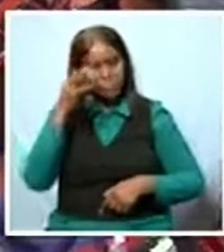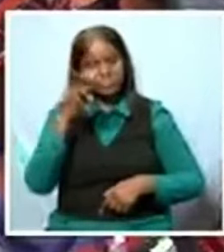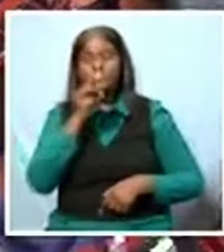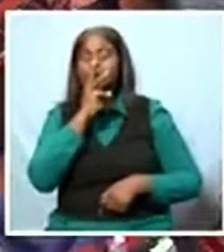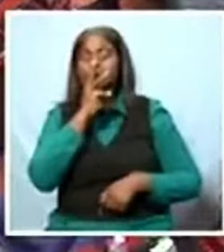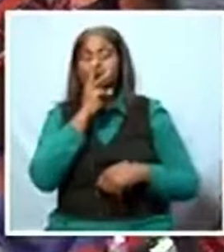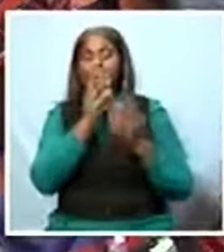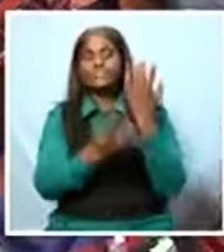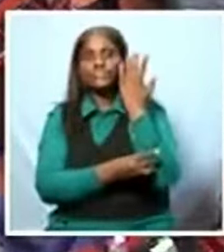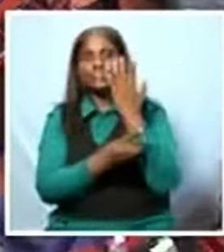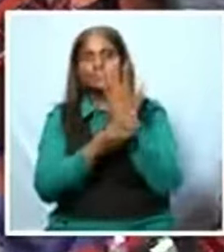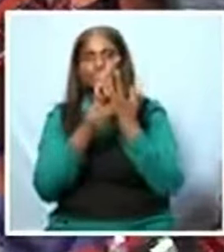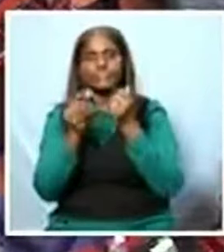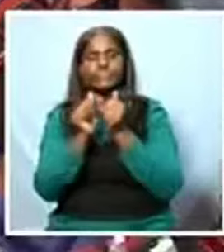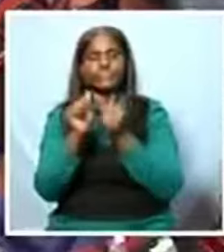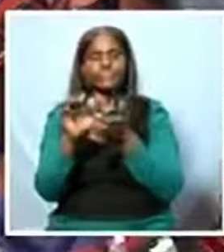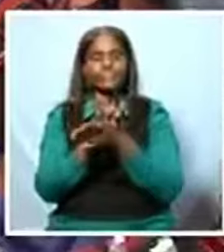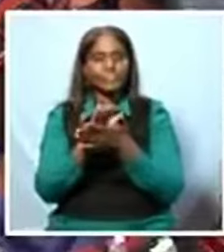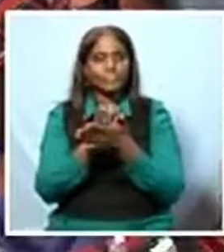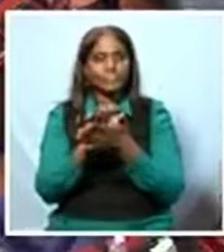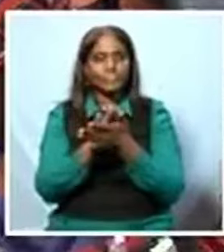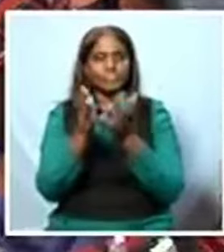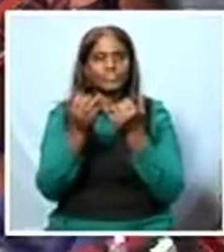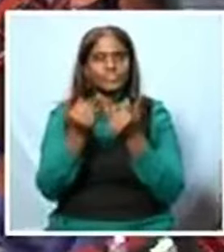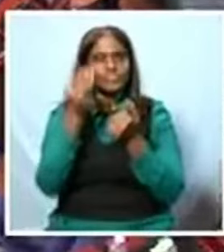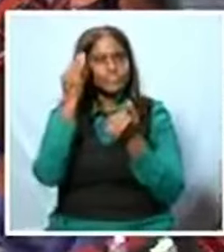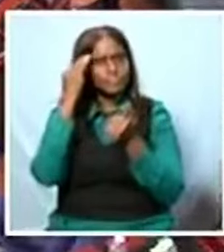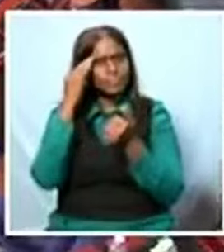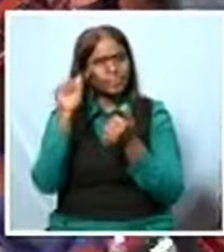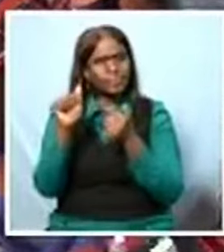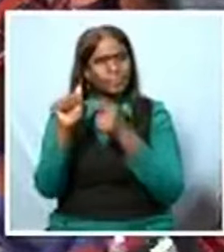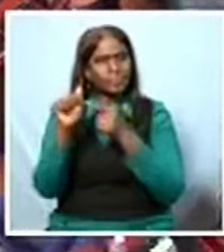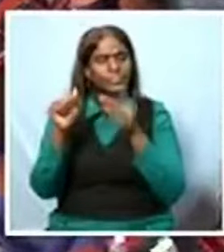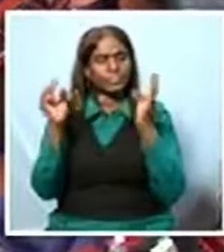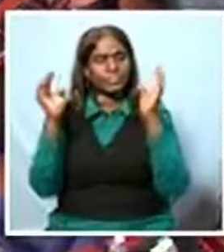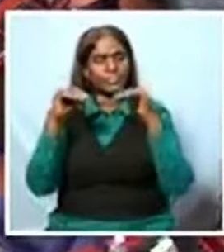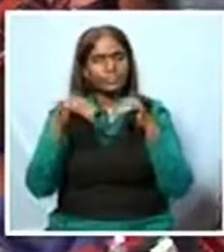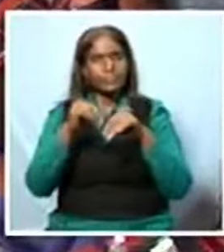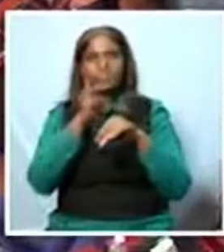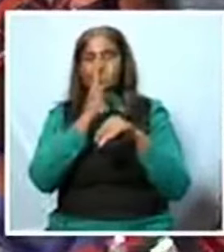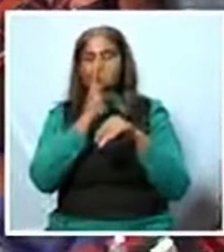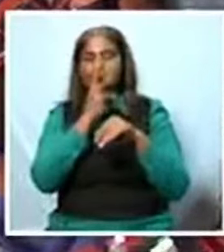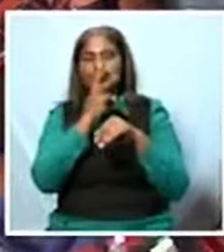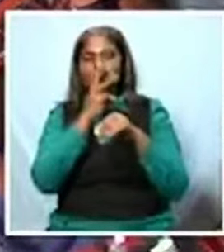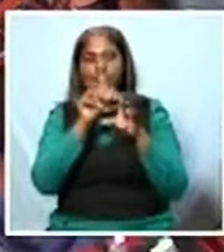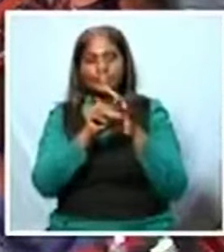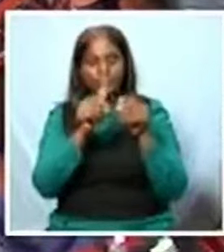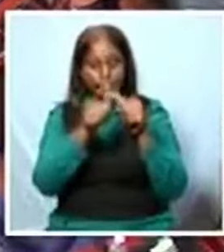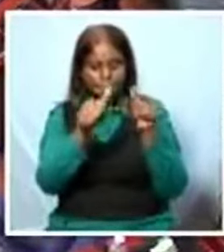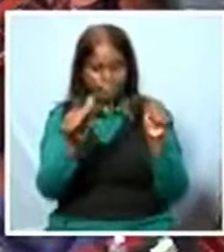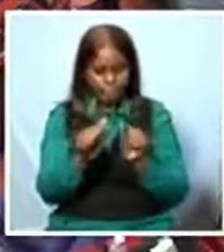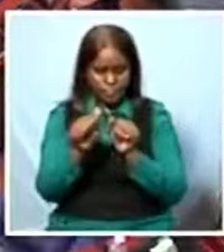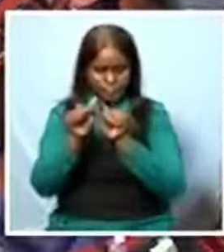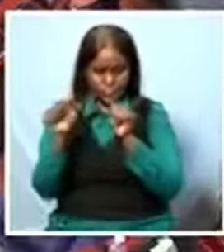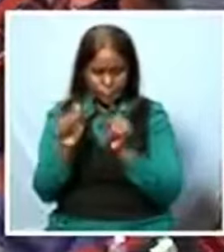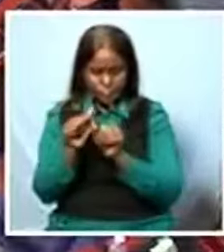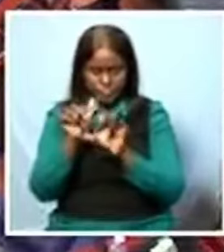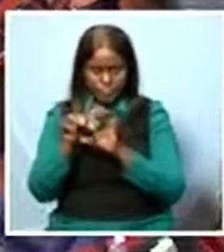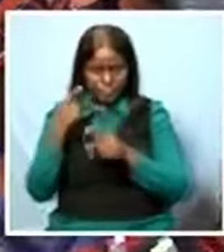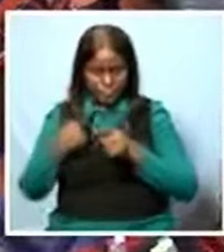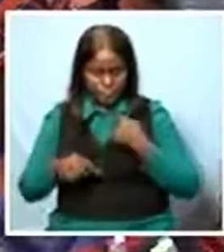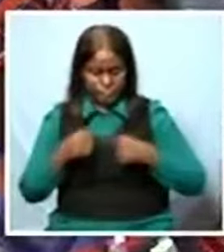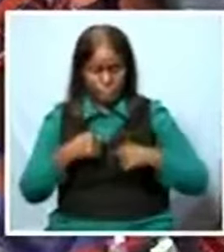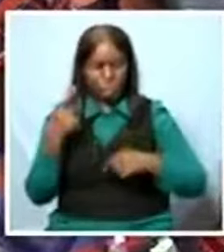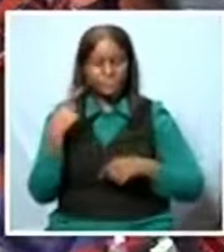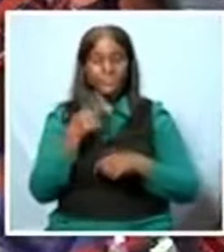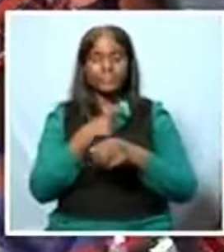Water Development and Sanitation. He wants to know in A, when the dilapidated water pipes in the following areas in Kanfinsa